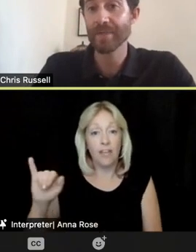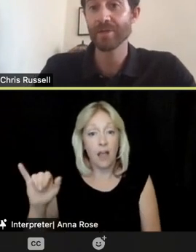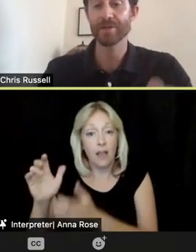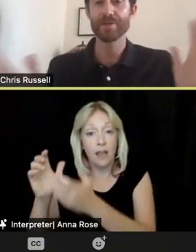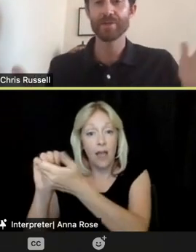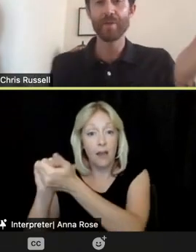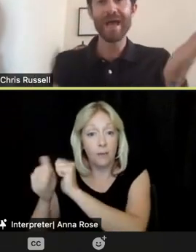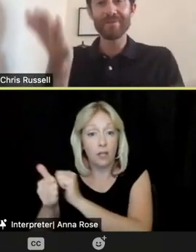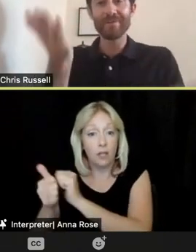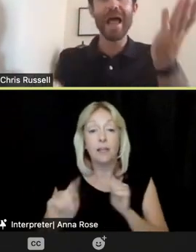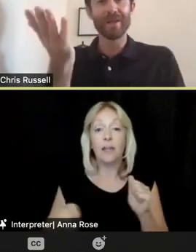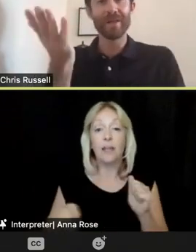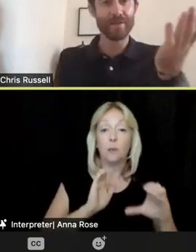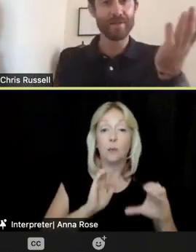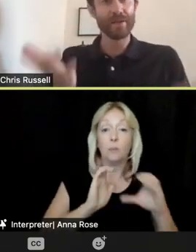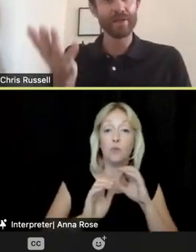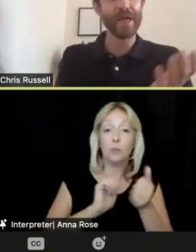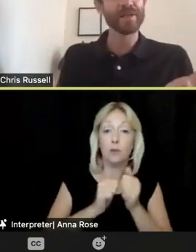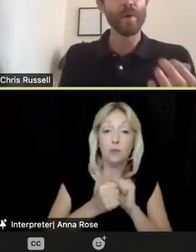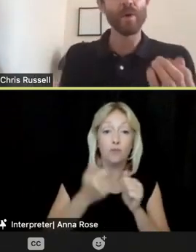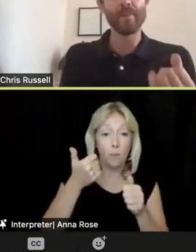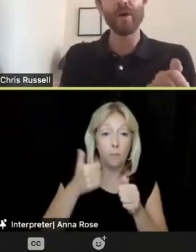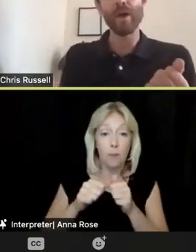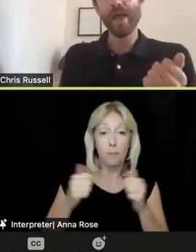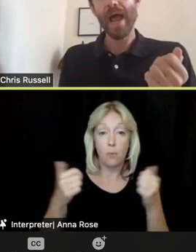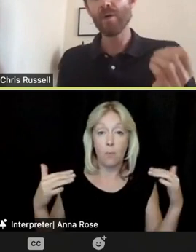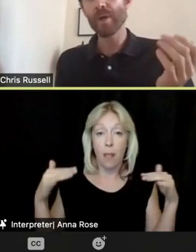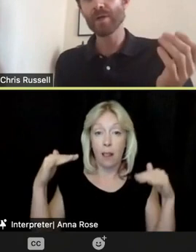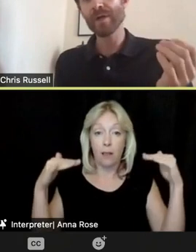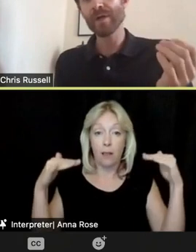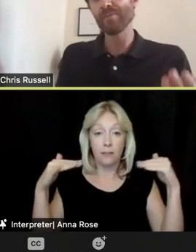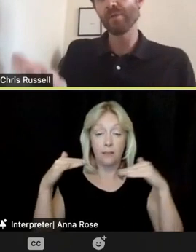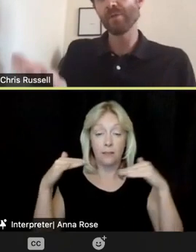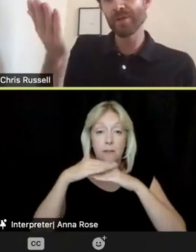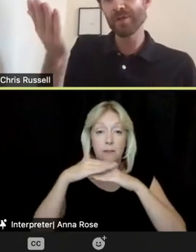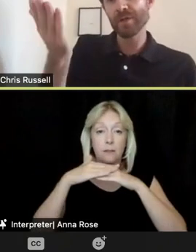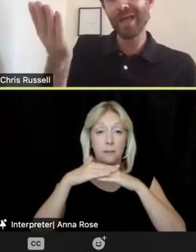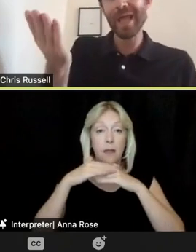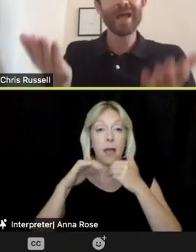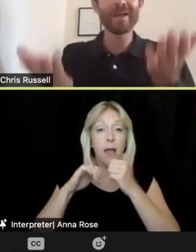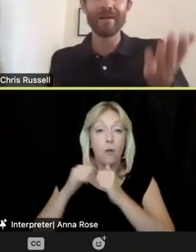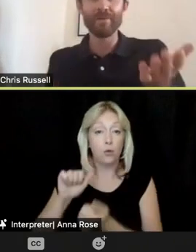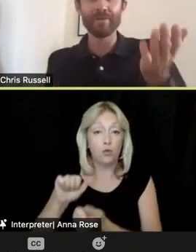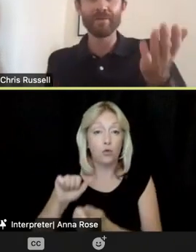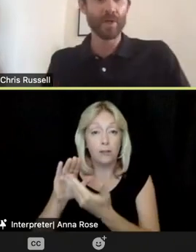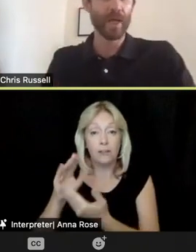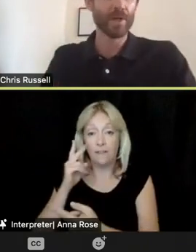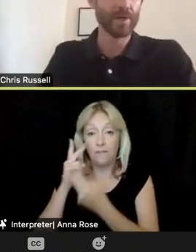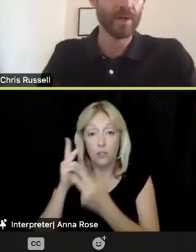communication adaptations. So we have this balance, right, that Jen spoke about. How are we addressing both vision and level of communication